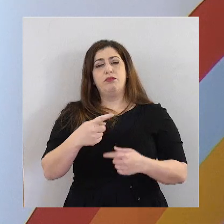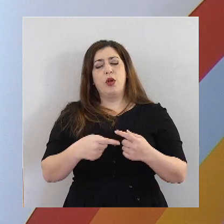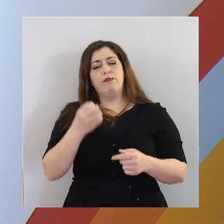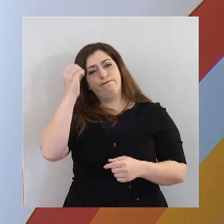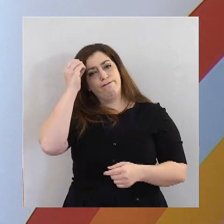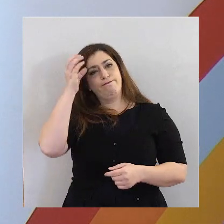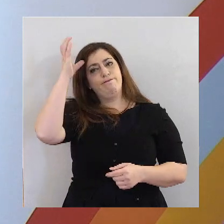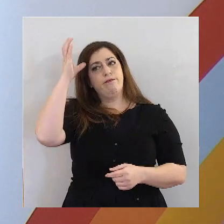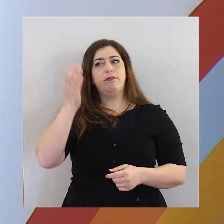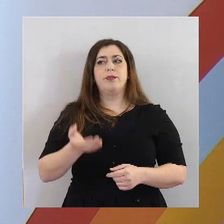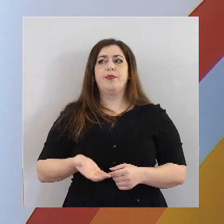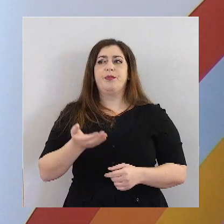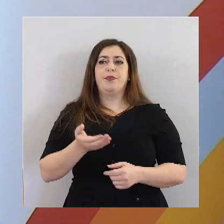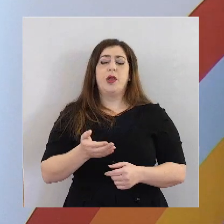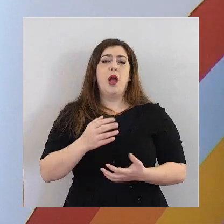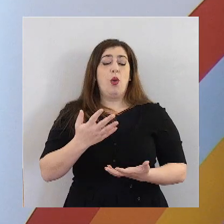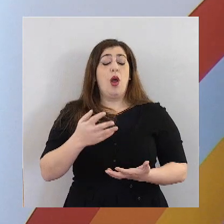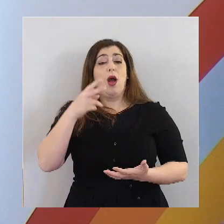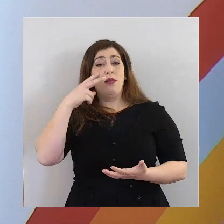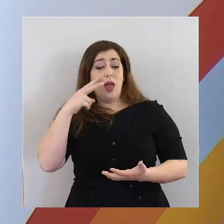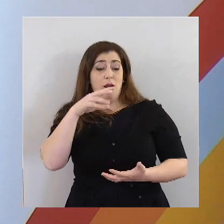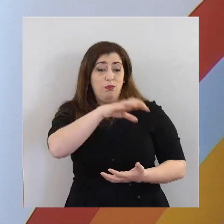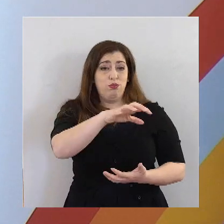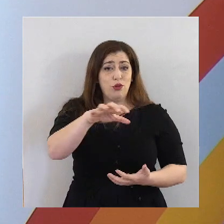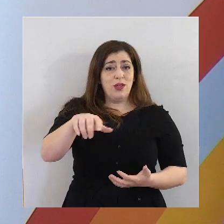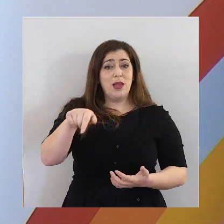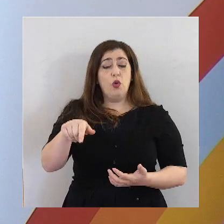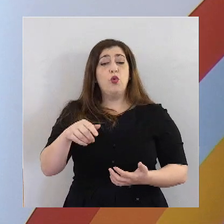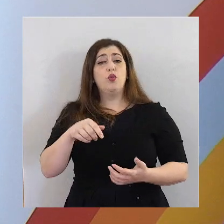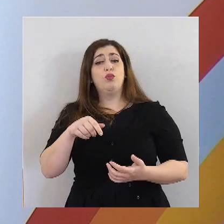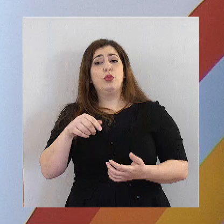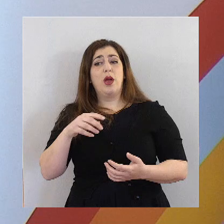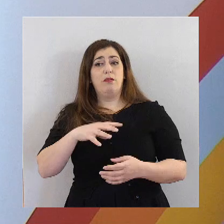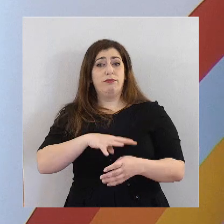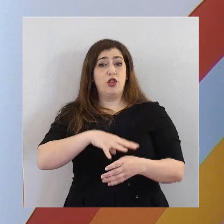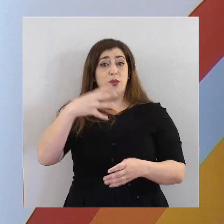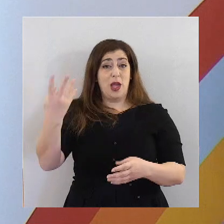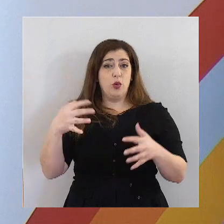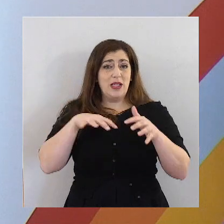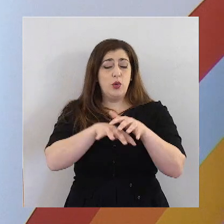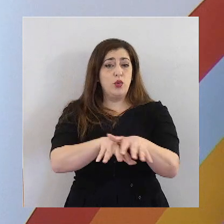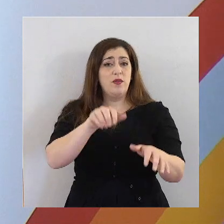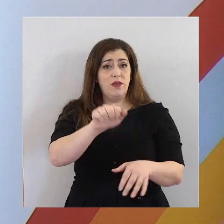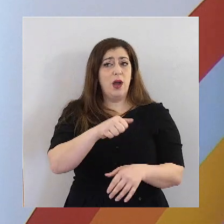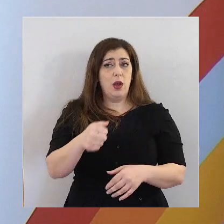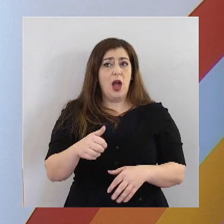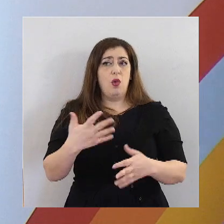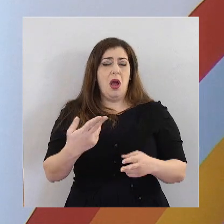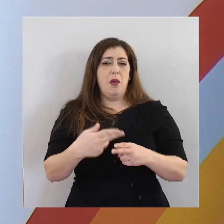being LGBTIQ inclusive, and we aim to do this through the production of a number of stickers and posters.